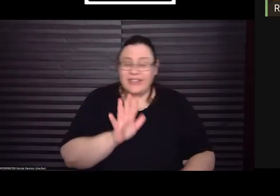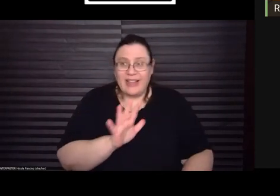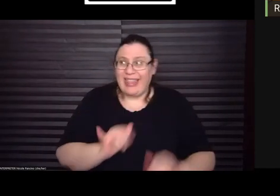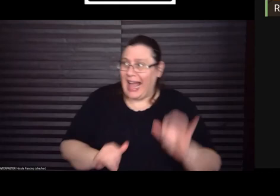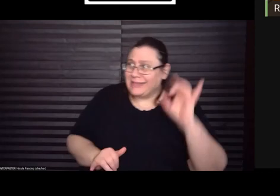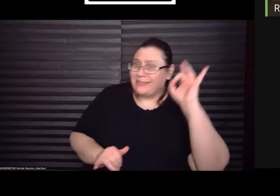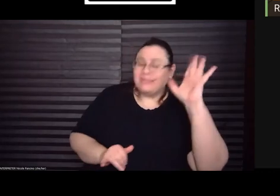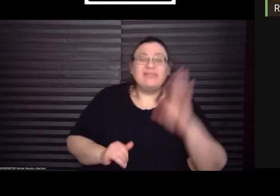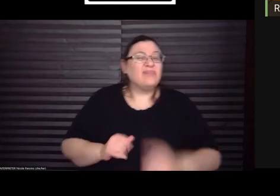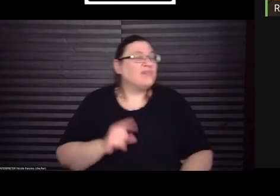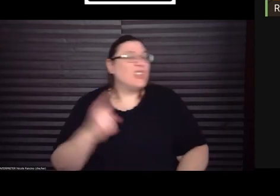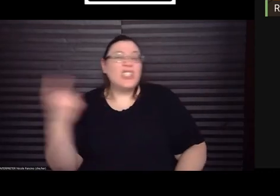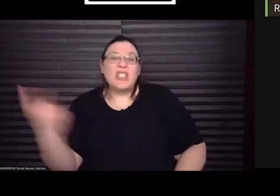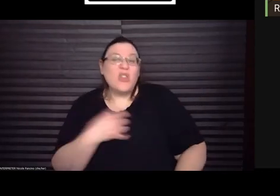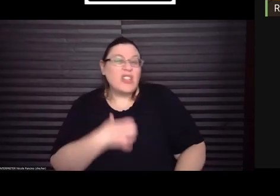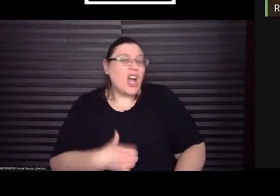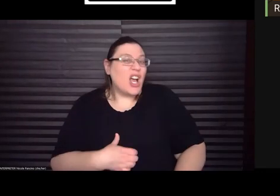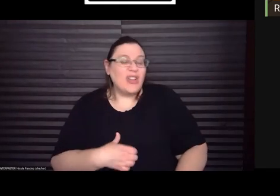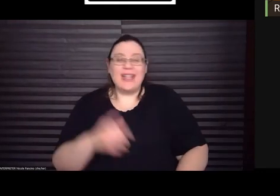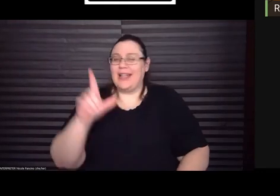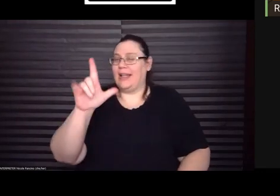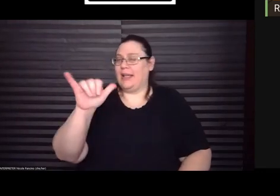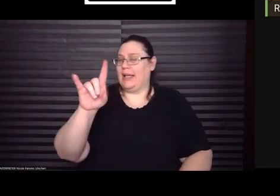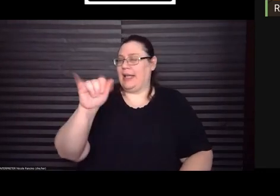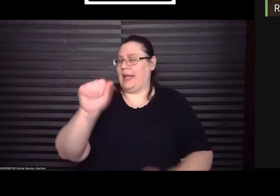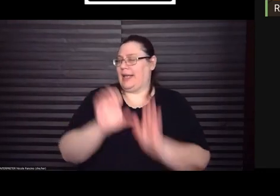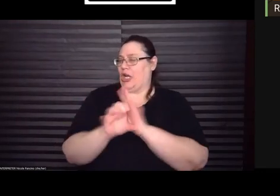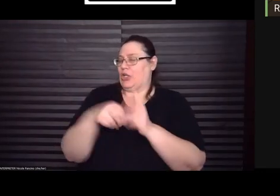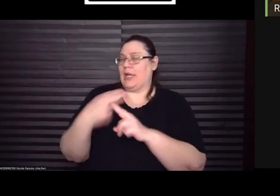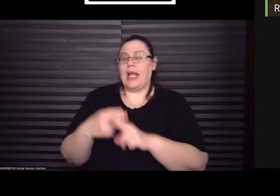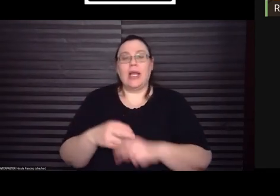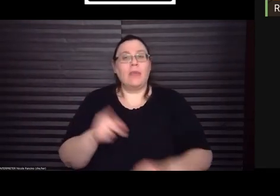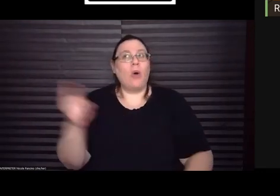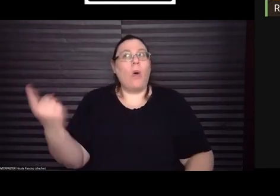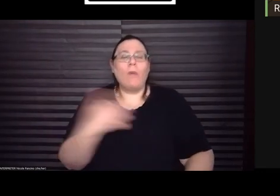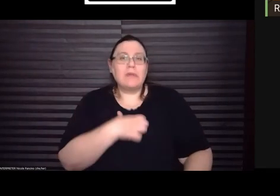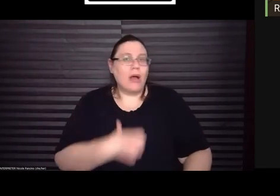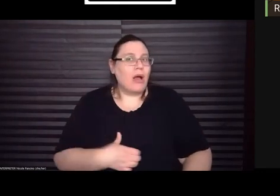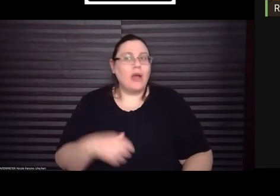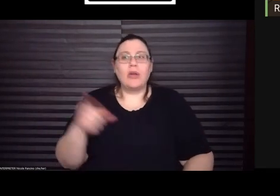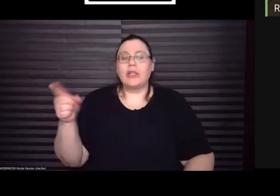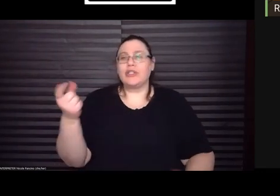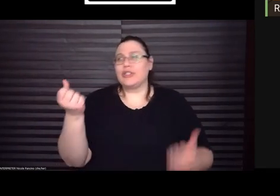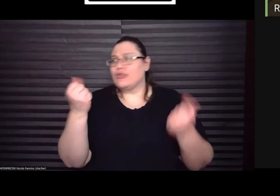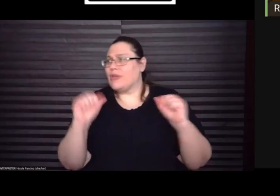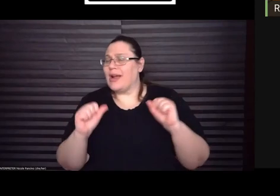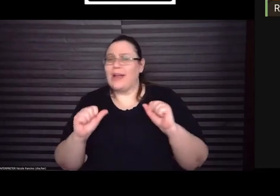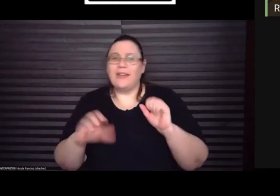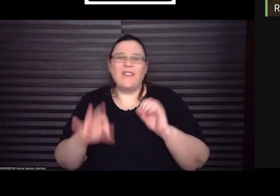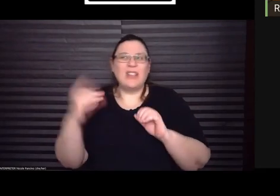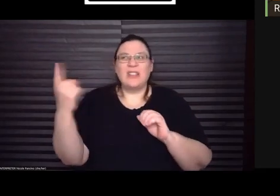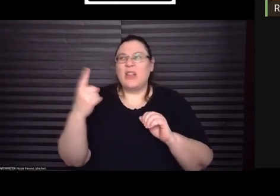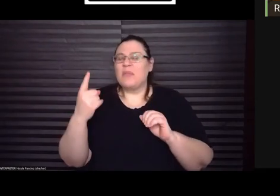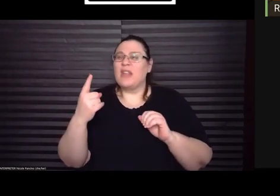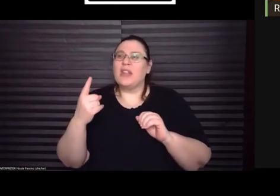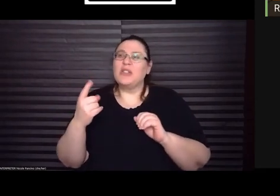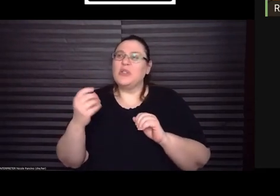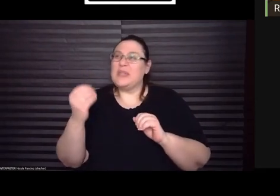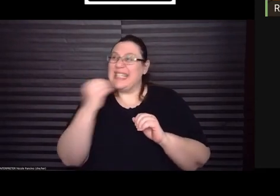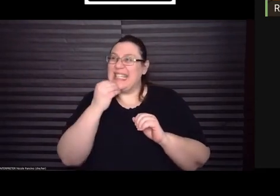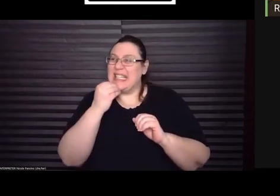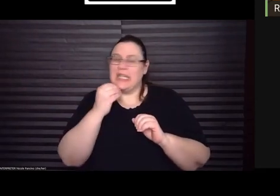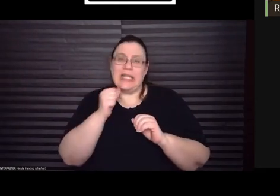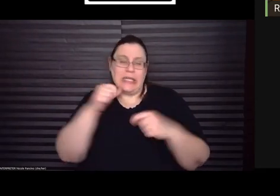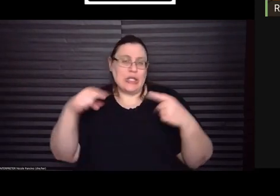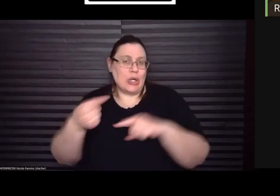Okay. she's always hungry. Lydia, her name is. Lyd is always hungry, and she's trying to find something to eat that won't